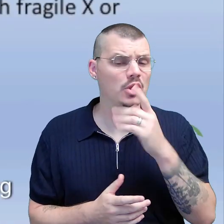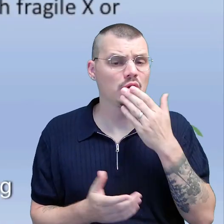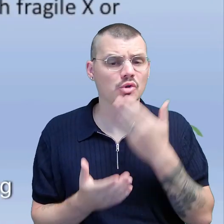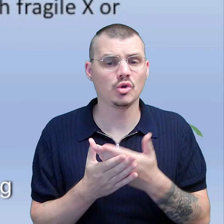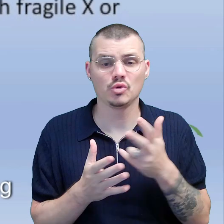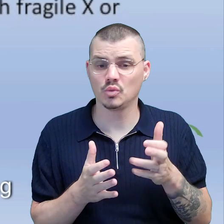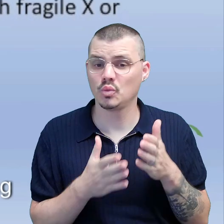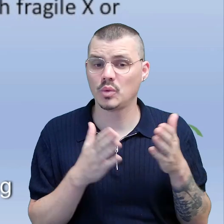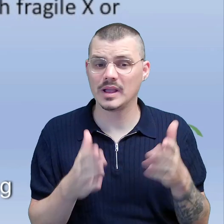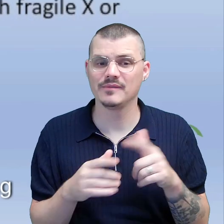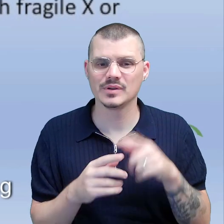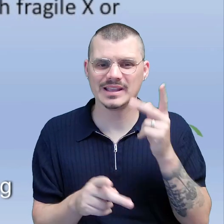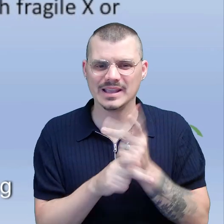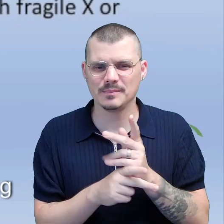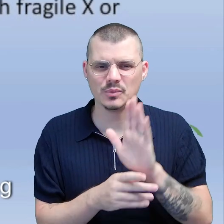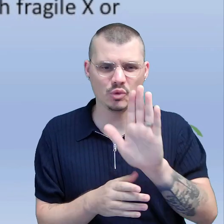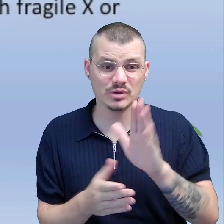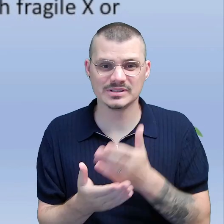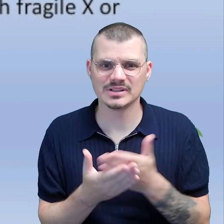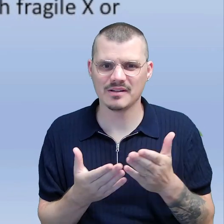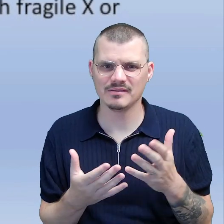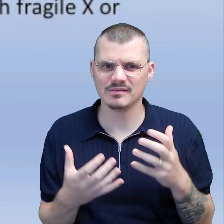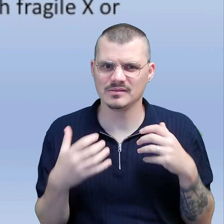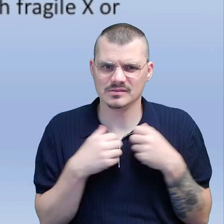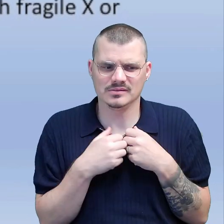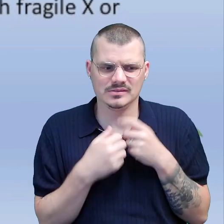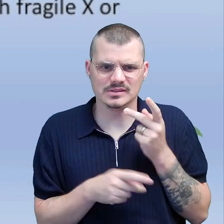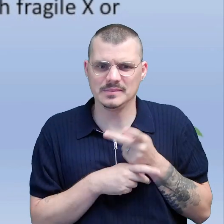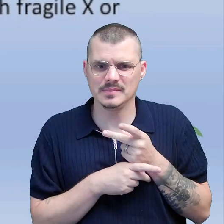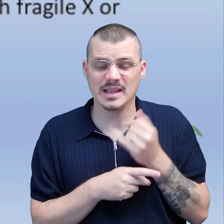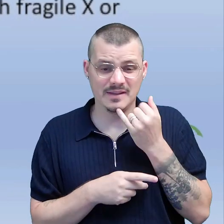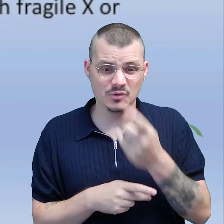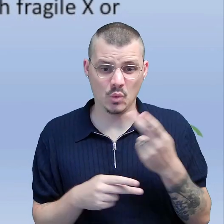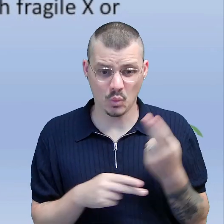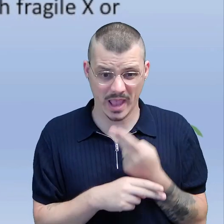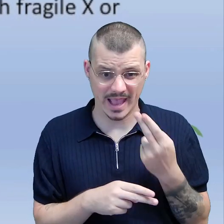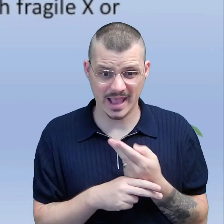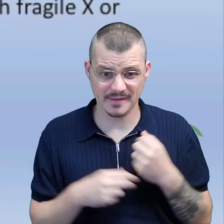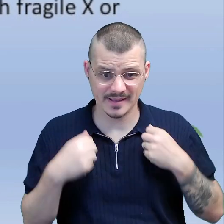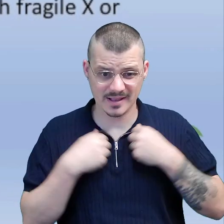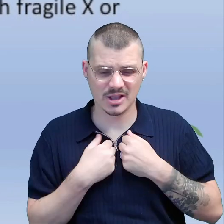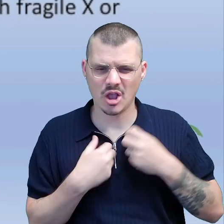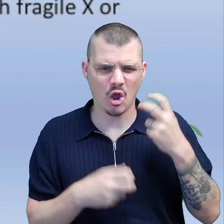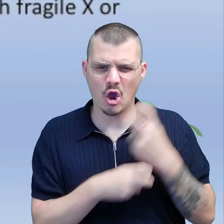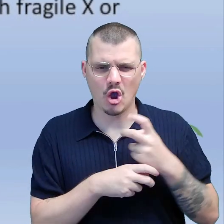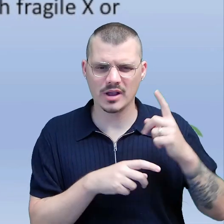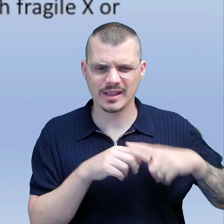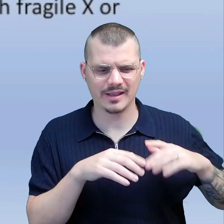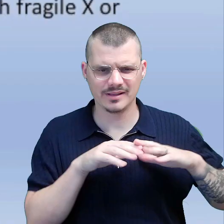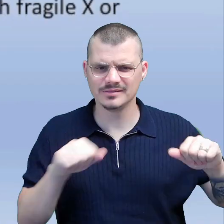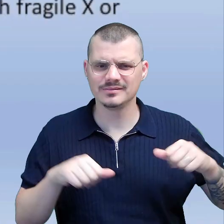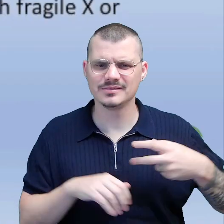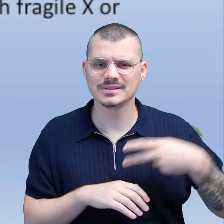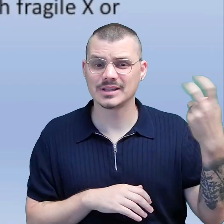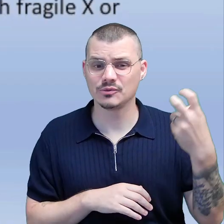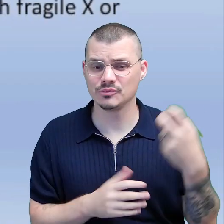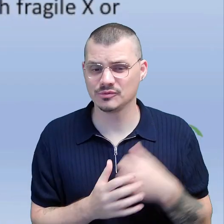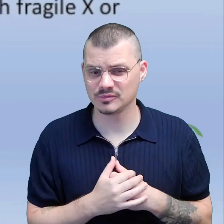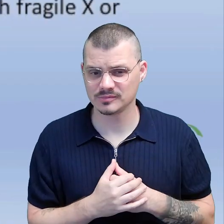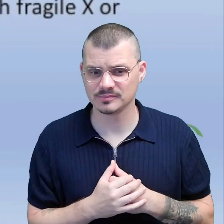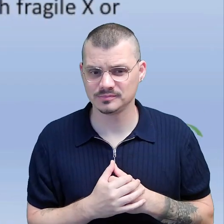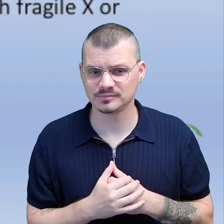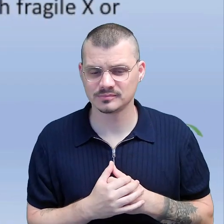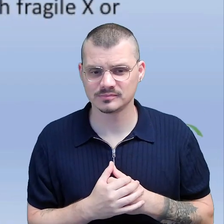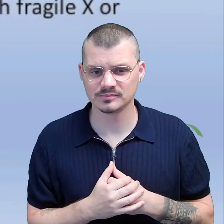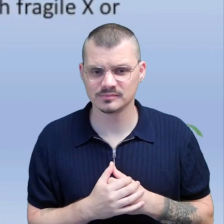It was a really good method for keeping your stuff in congregate settings. If you're wearing it on your body, it's harder for a person to steal it.